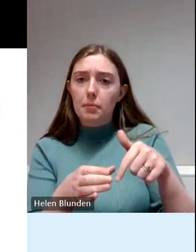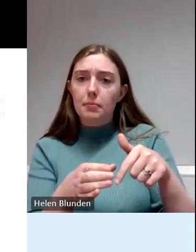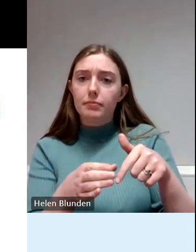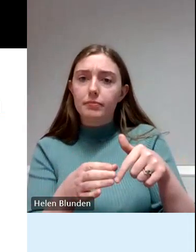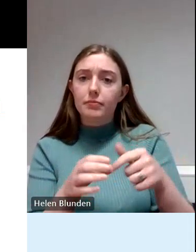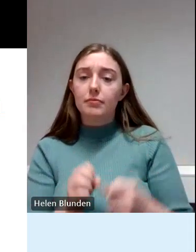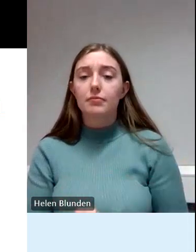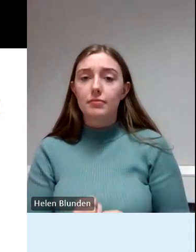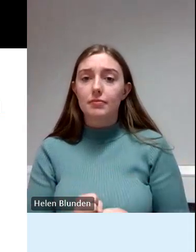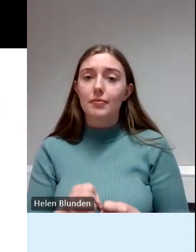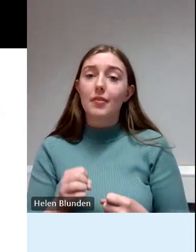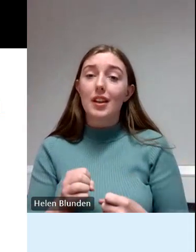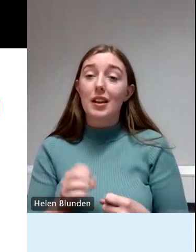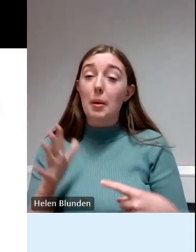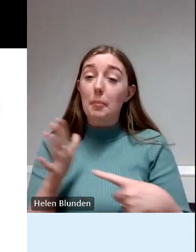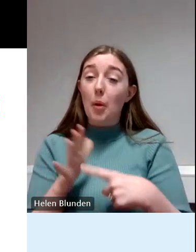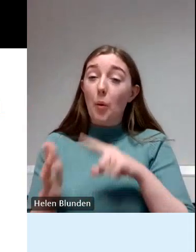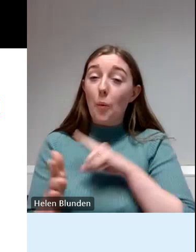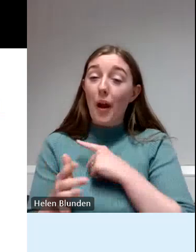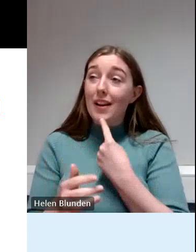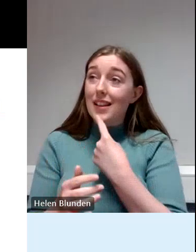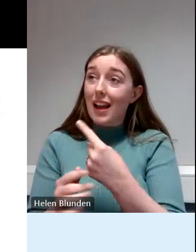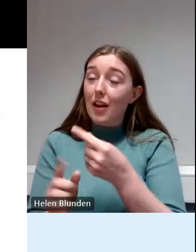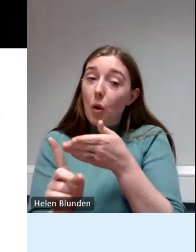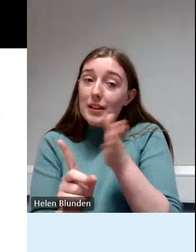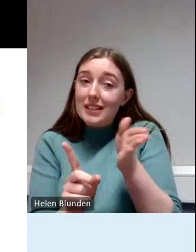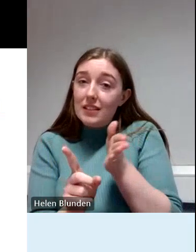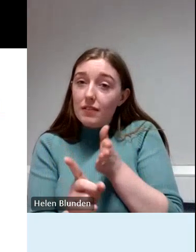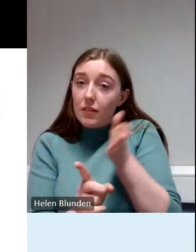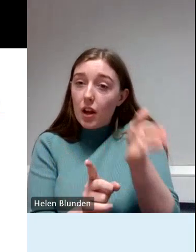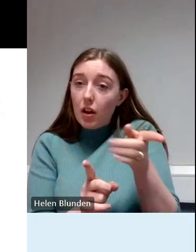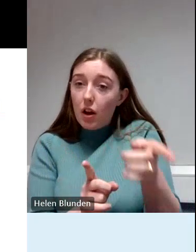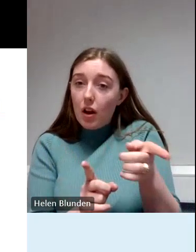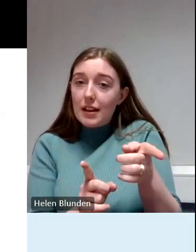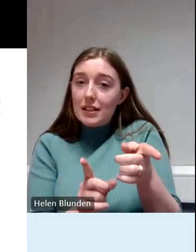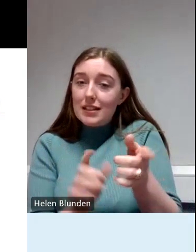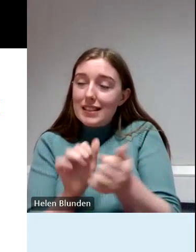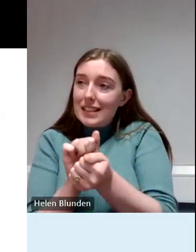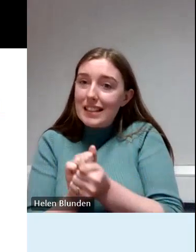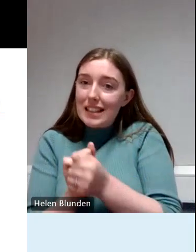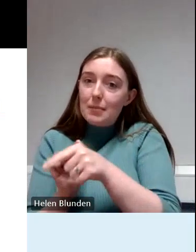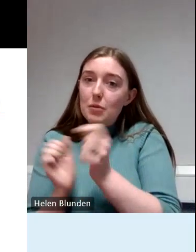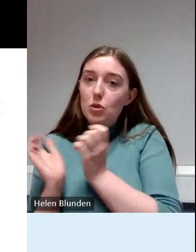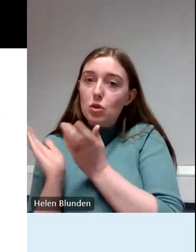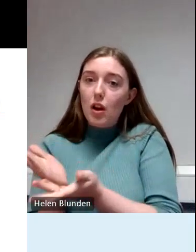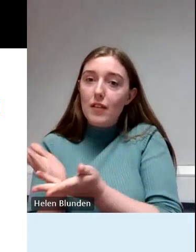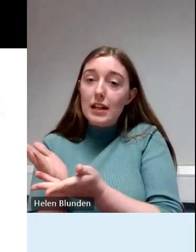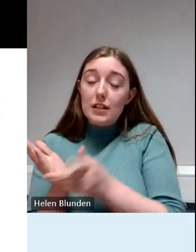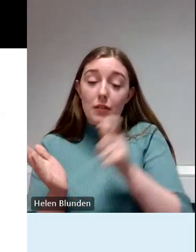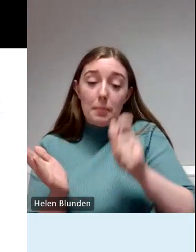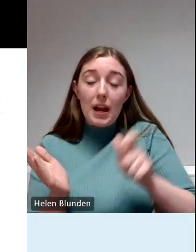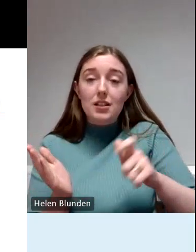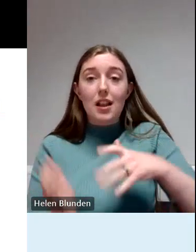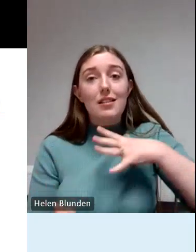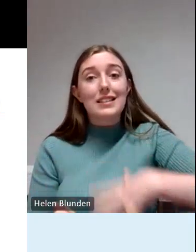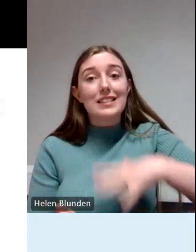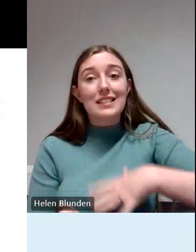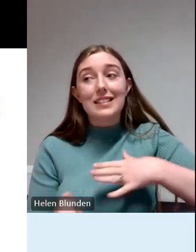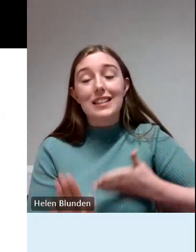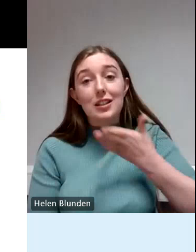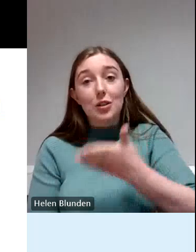say that the reason we do that is to preserve those services for those patients who really need them, so that those patients who